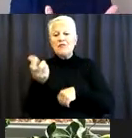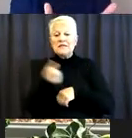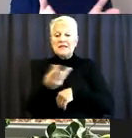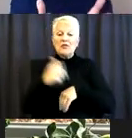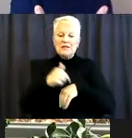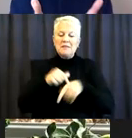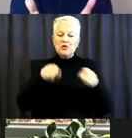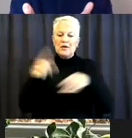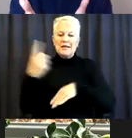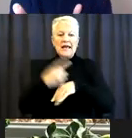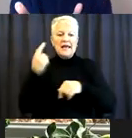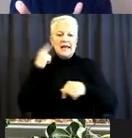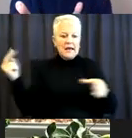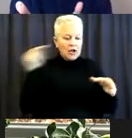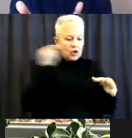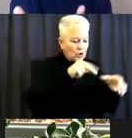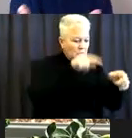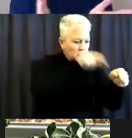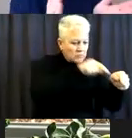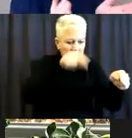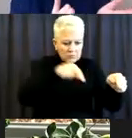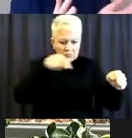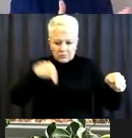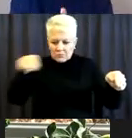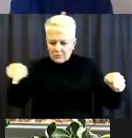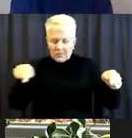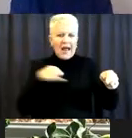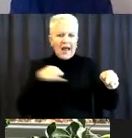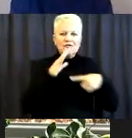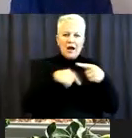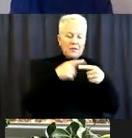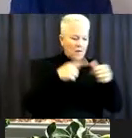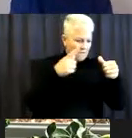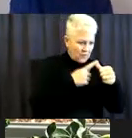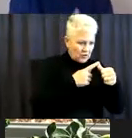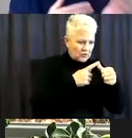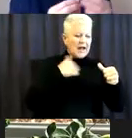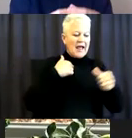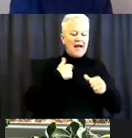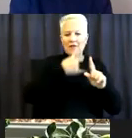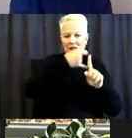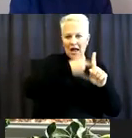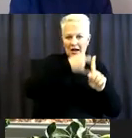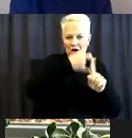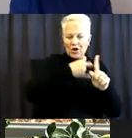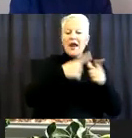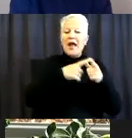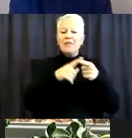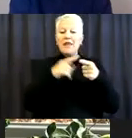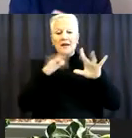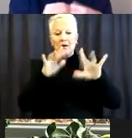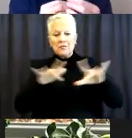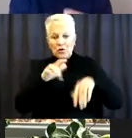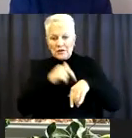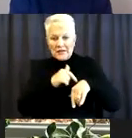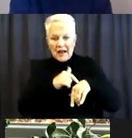his 4-place calendar system that he has and talk about, first he has his locker, then he has computer time, then